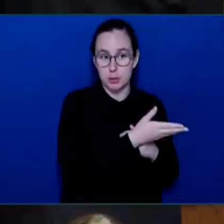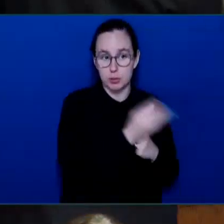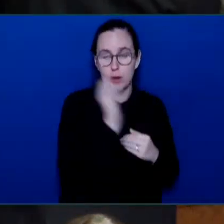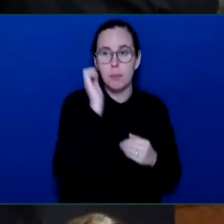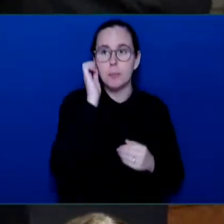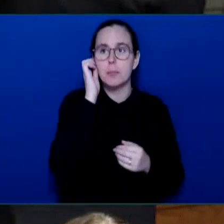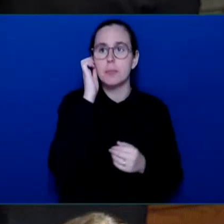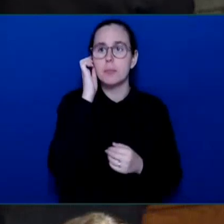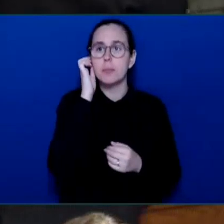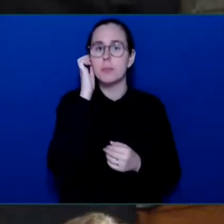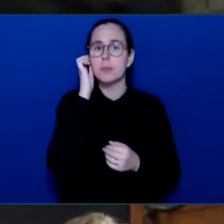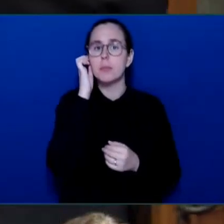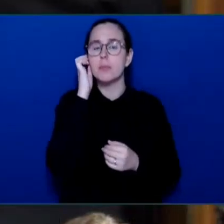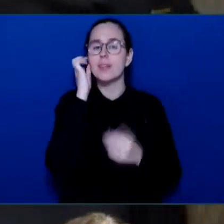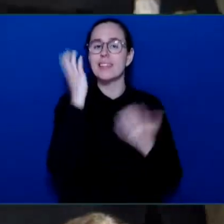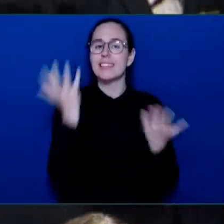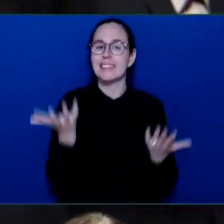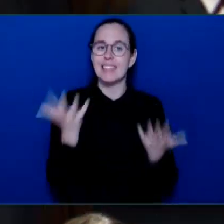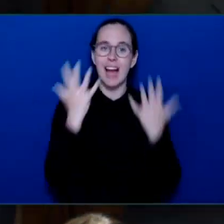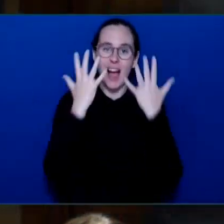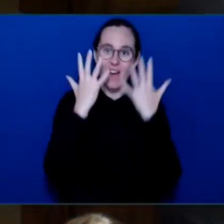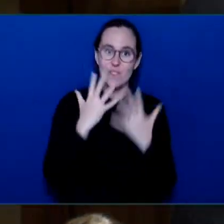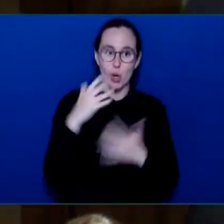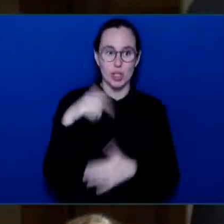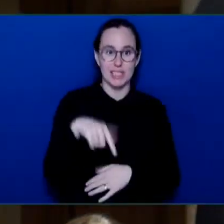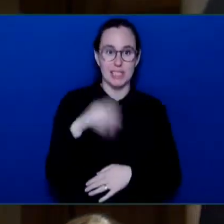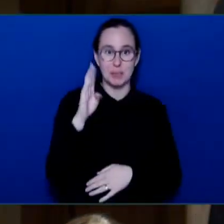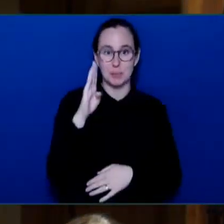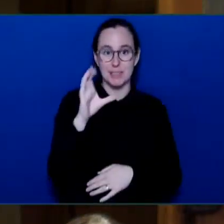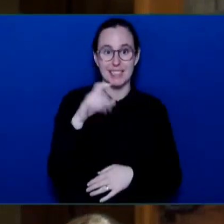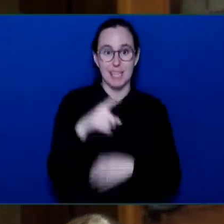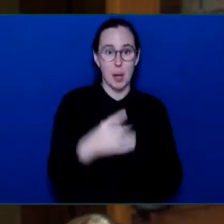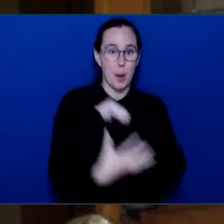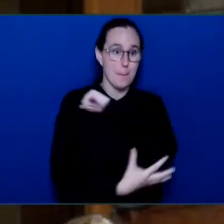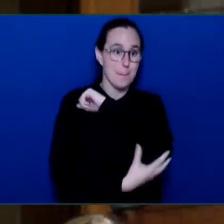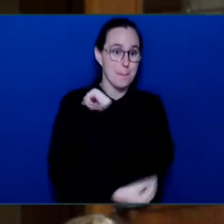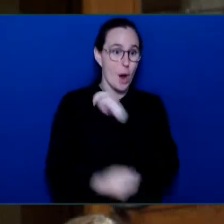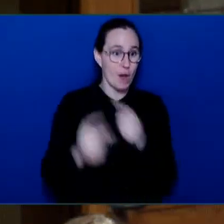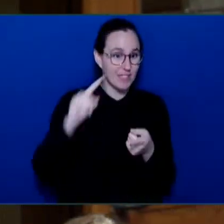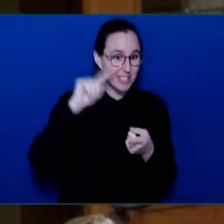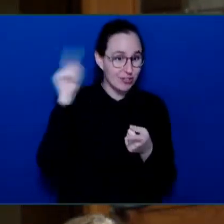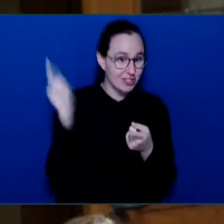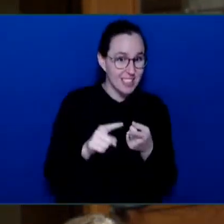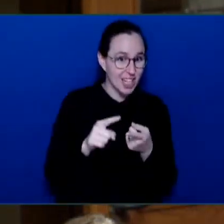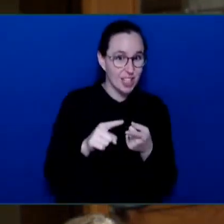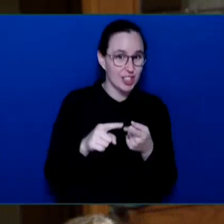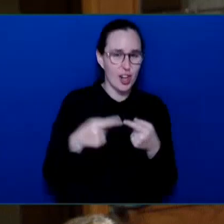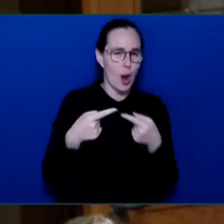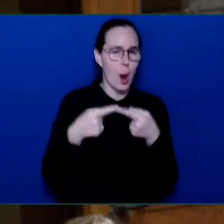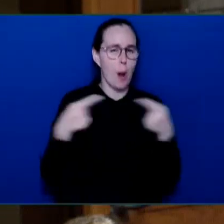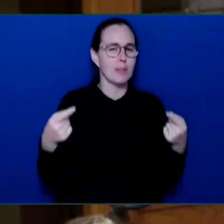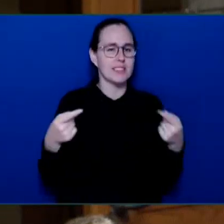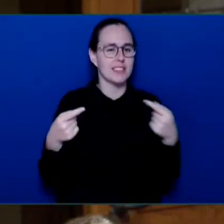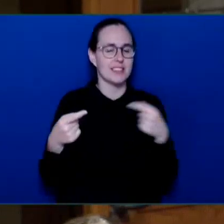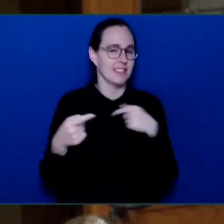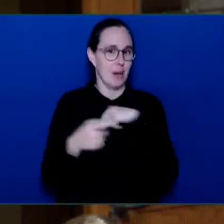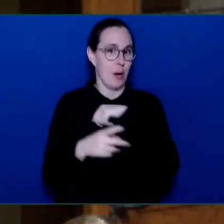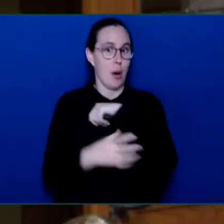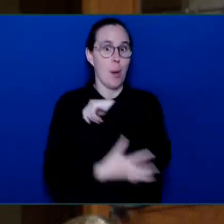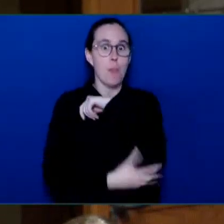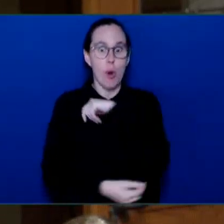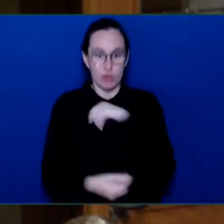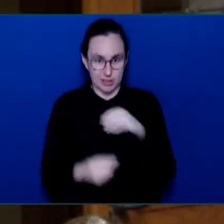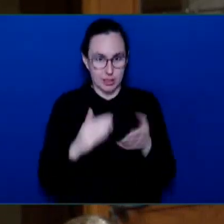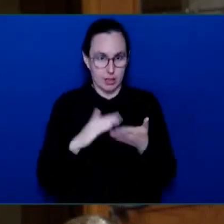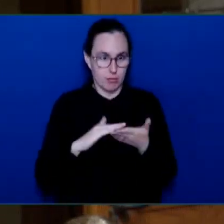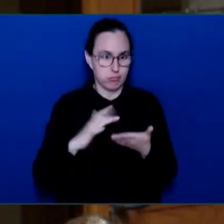seems to be underway. People are more and more falling into deeper and deeper poverty in this province. And the social assistance